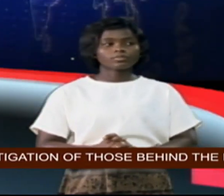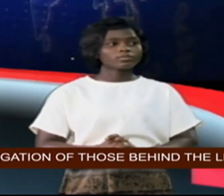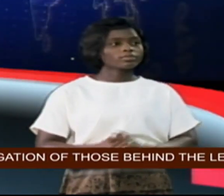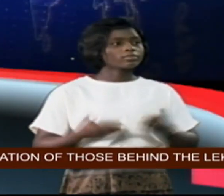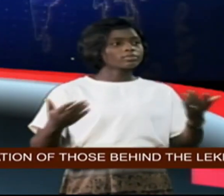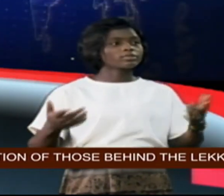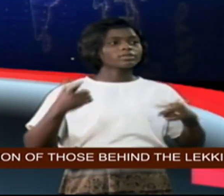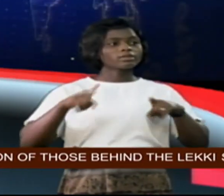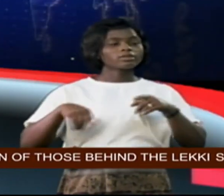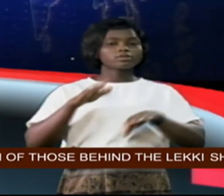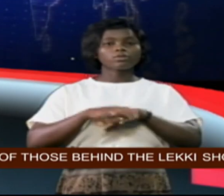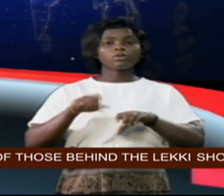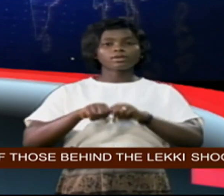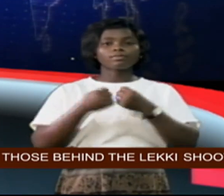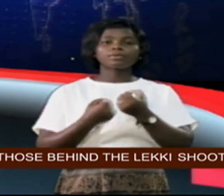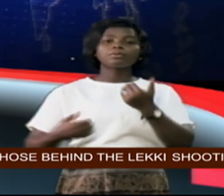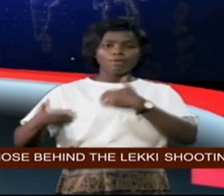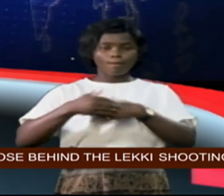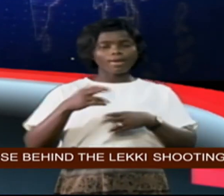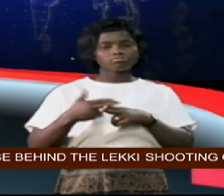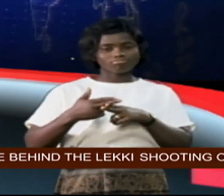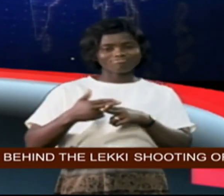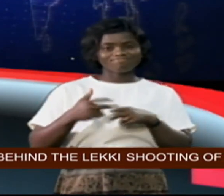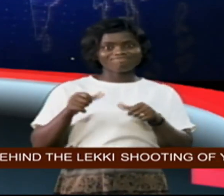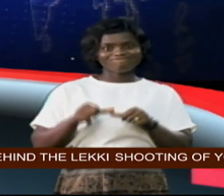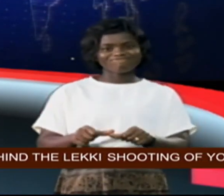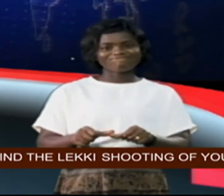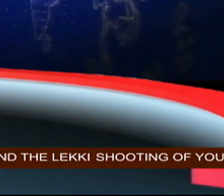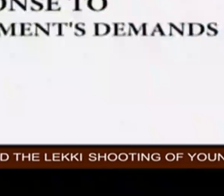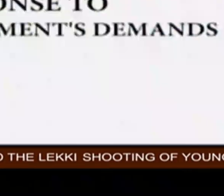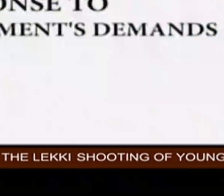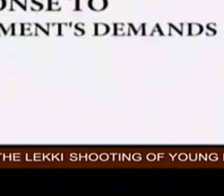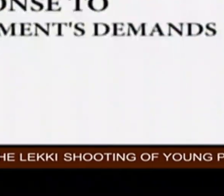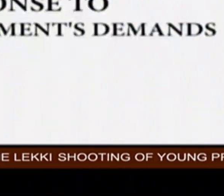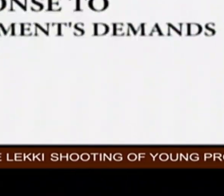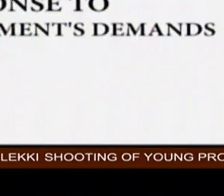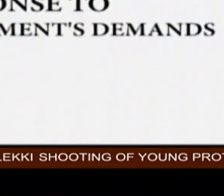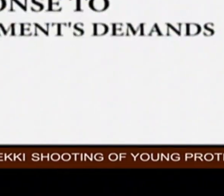All right, let's go on a break. We'll be back shortly. Stay tuned.